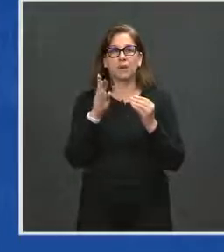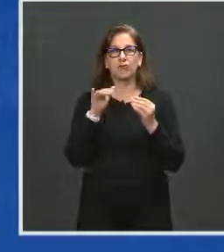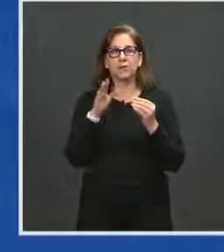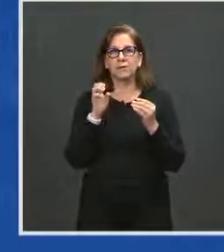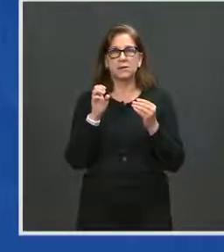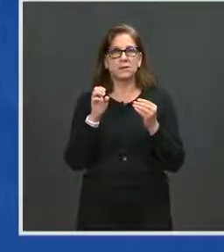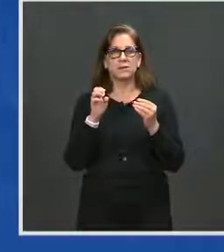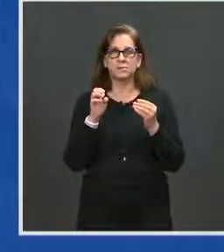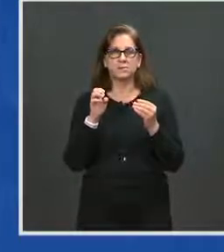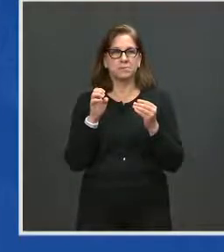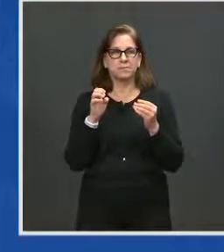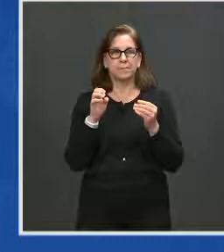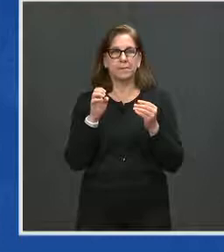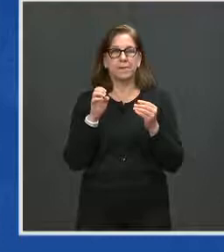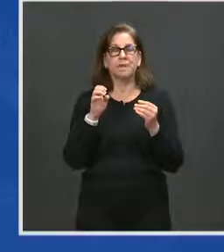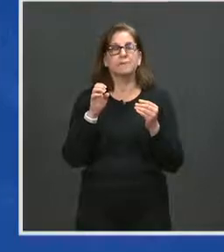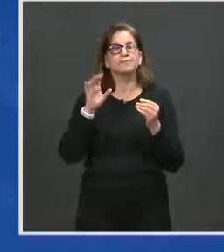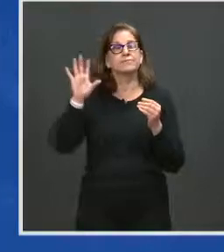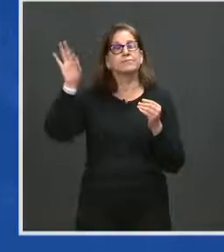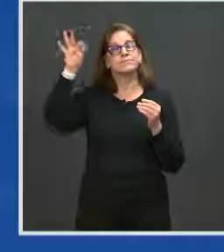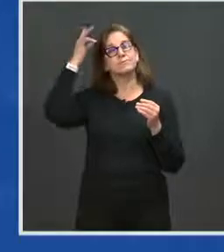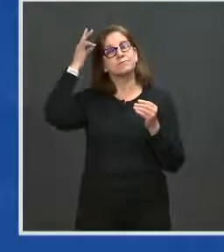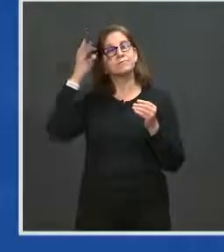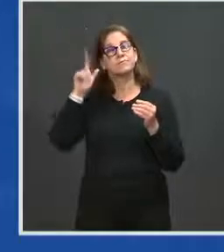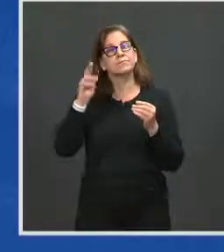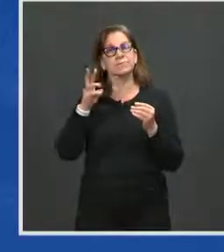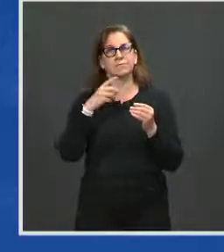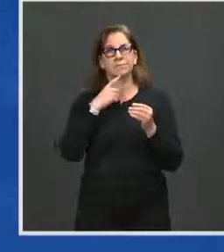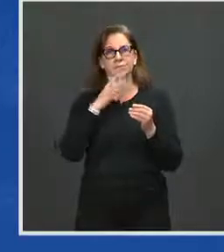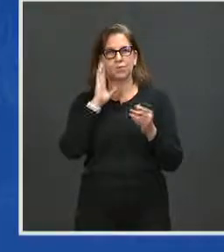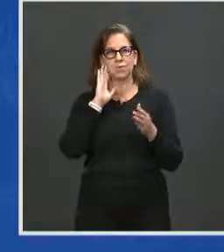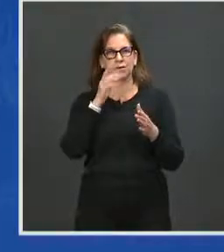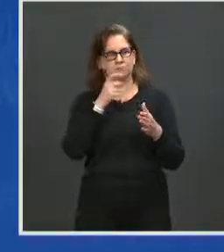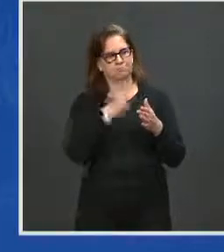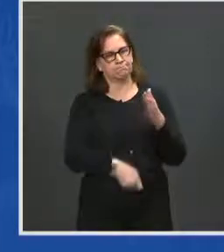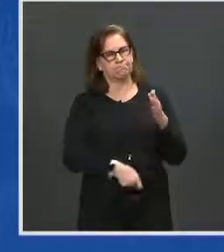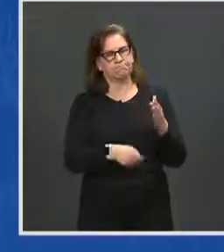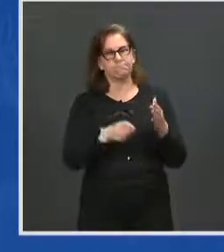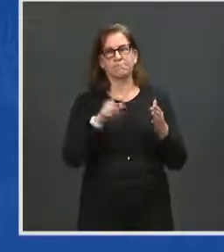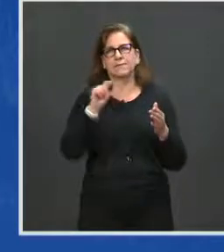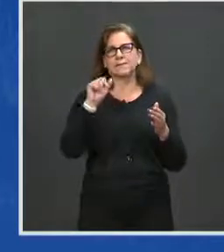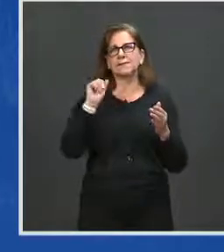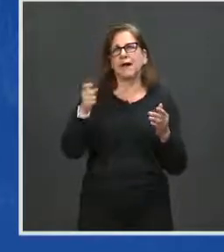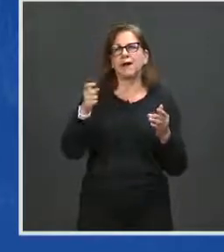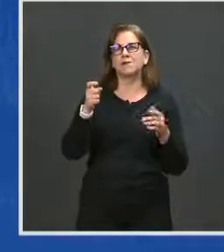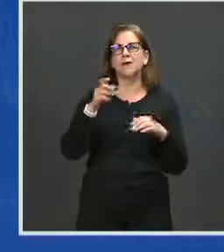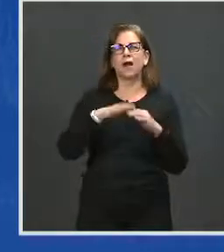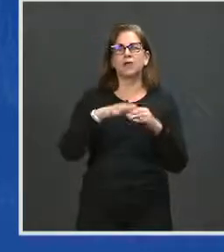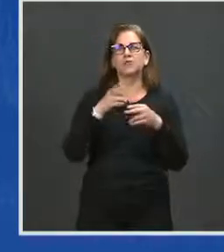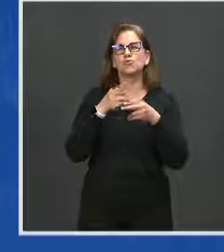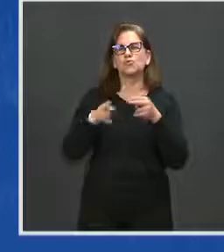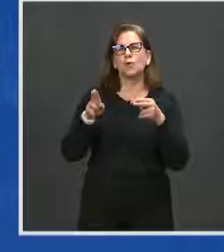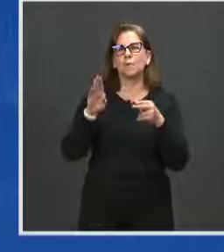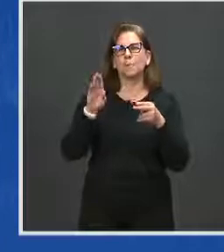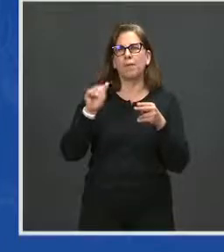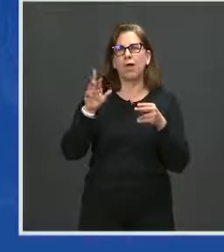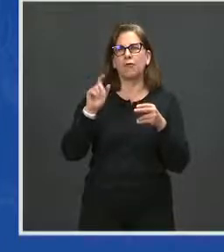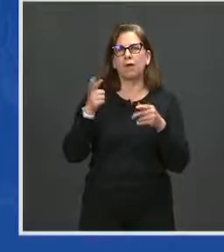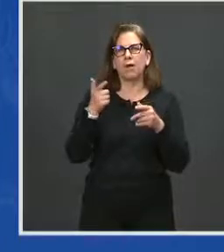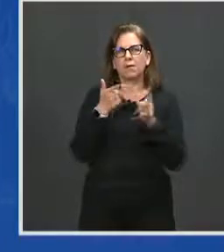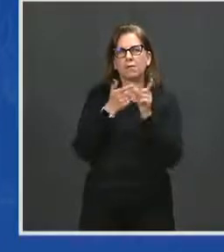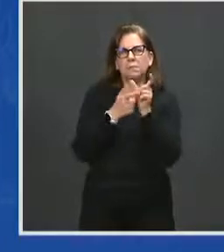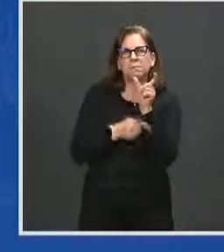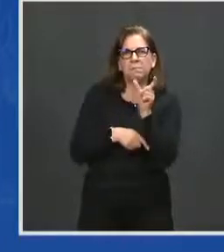the taxation and registration of all short-barreled rifles. It does so because these weapons are